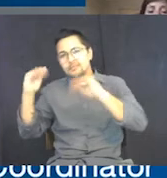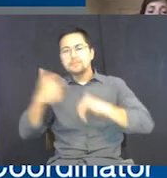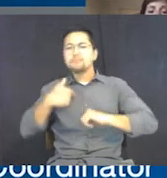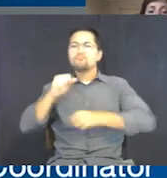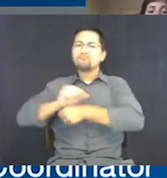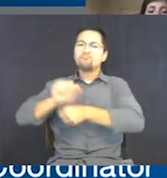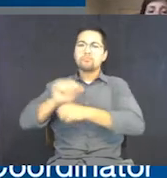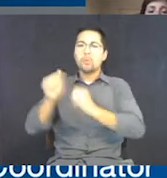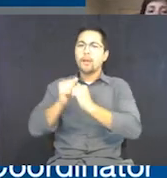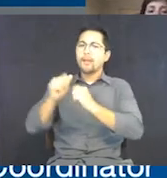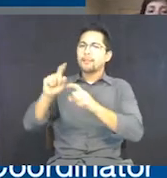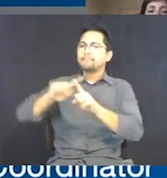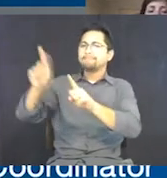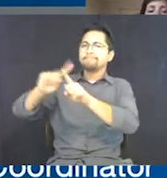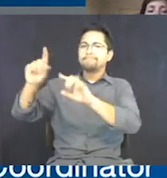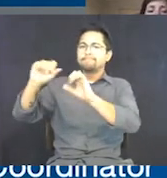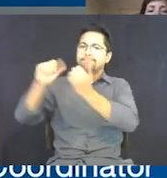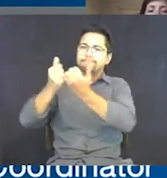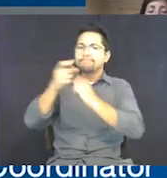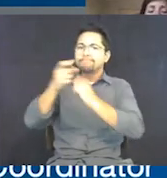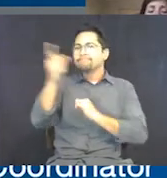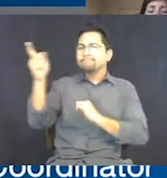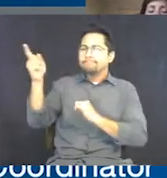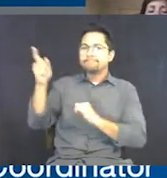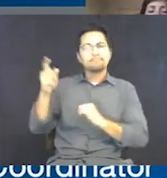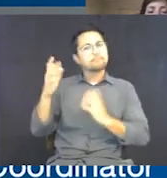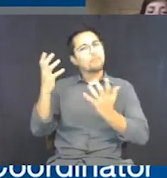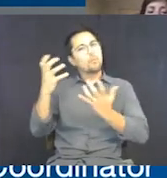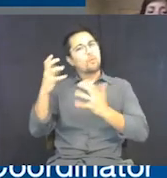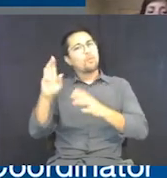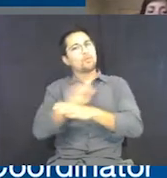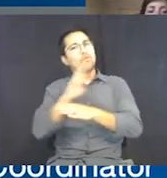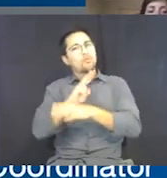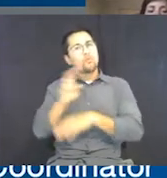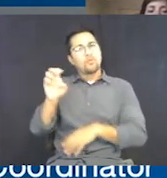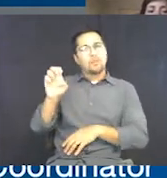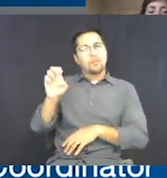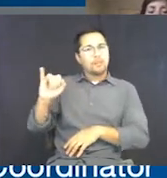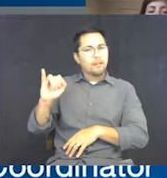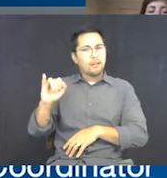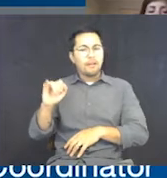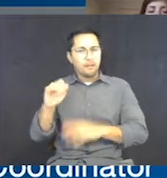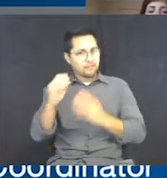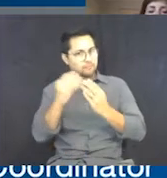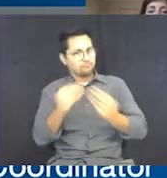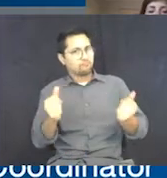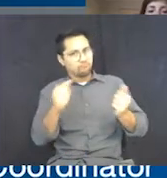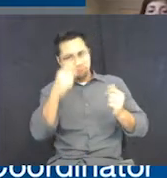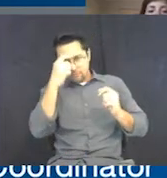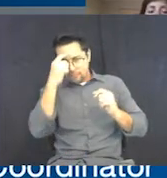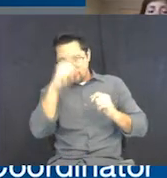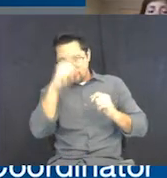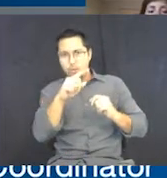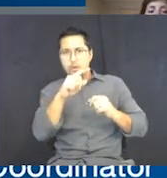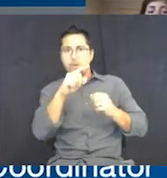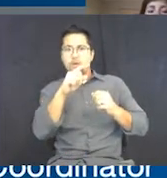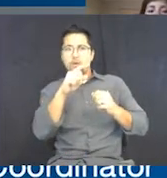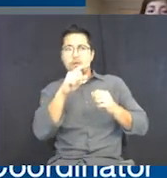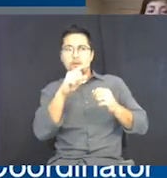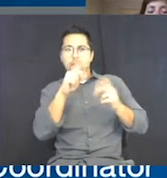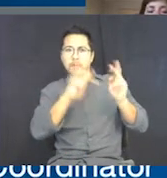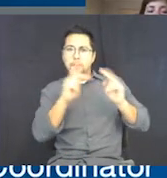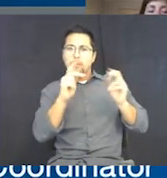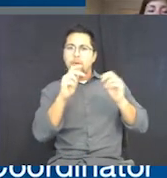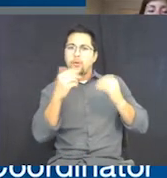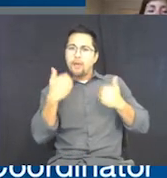provider agencies who are looking to use enabling technology as a solution to support individuals